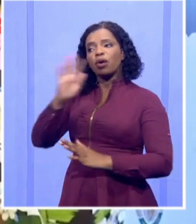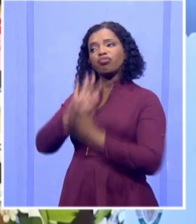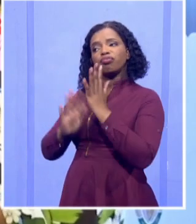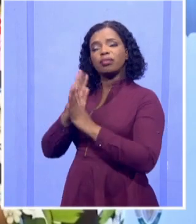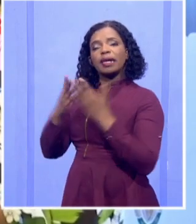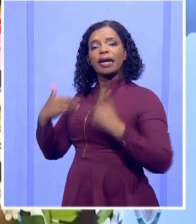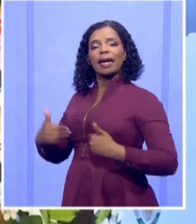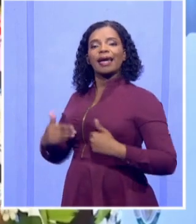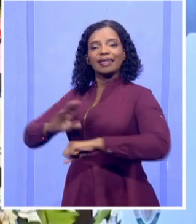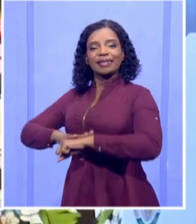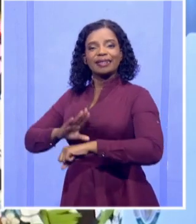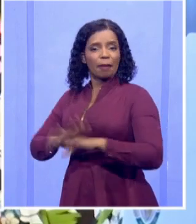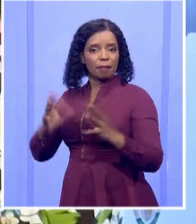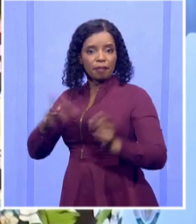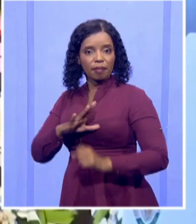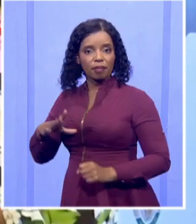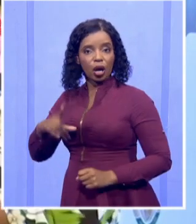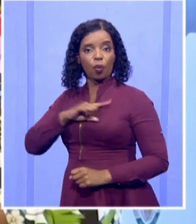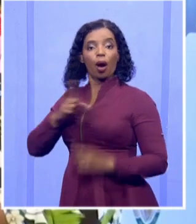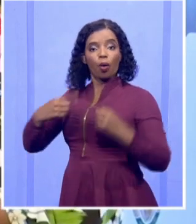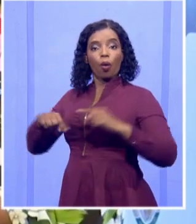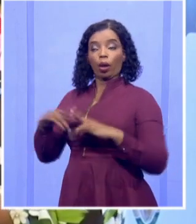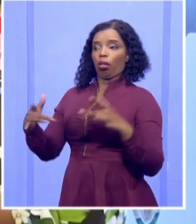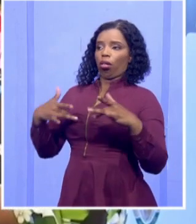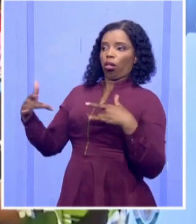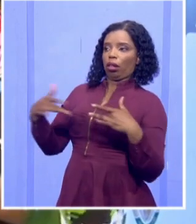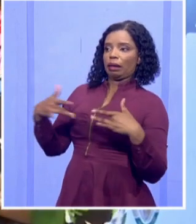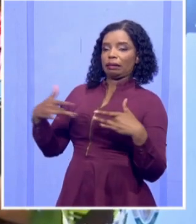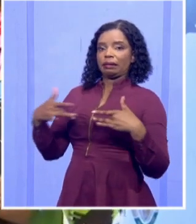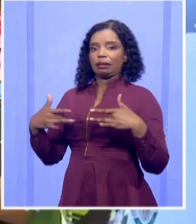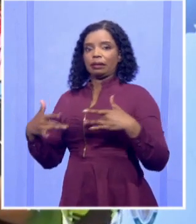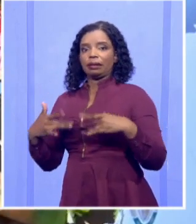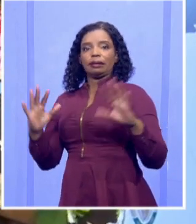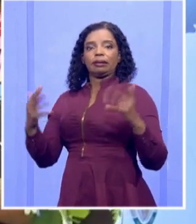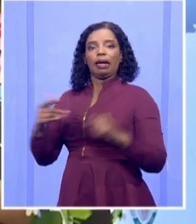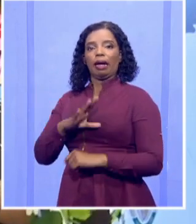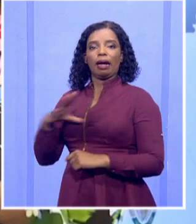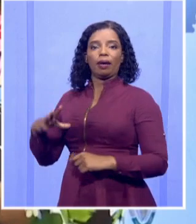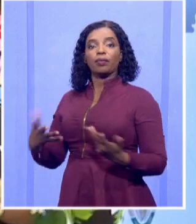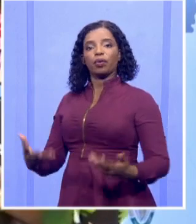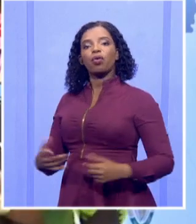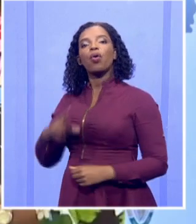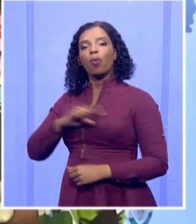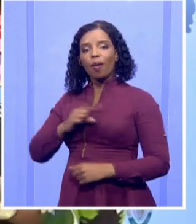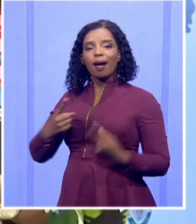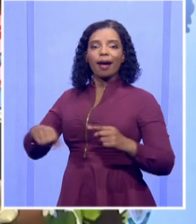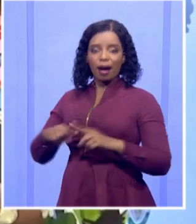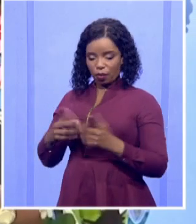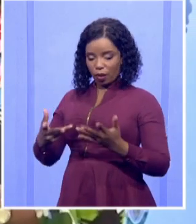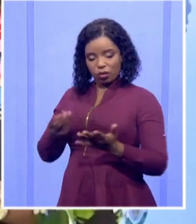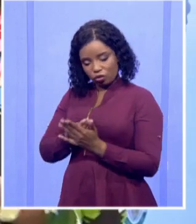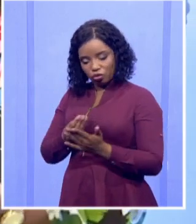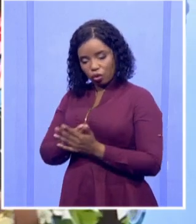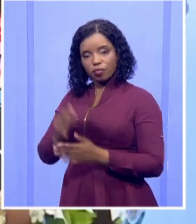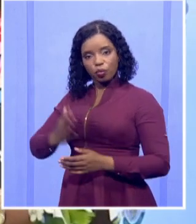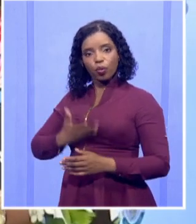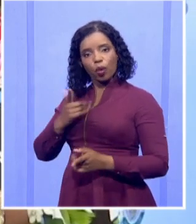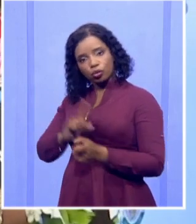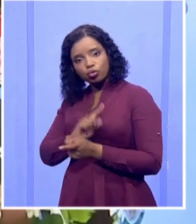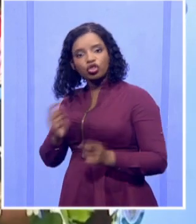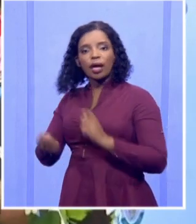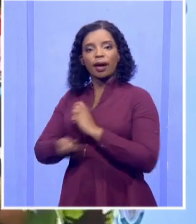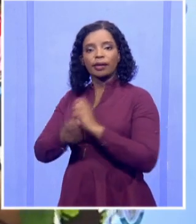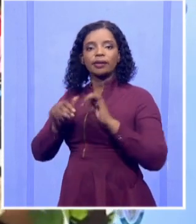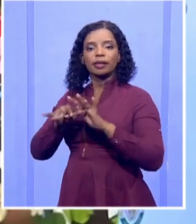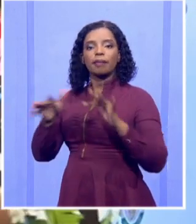that is ultimately what we are concerned about as South Africans, because if we're going to turn around our economy and the trajectory of where we're going with the unemployment